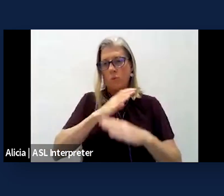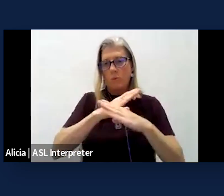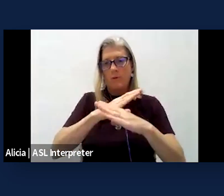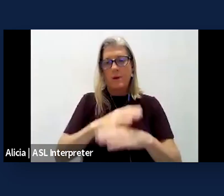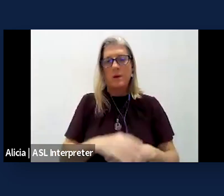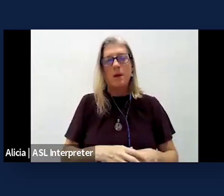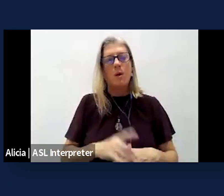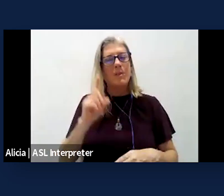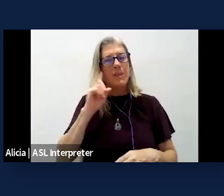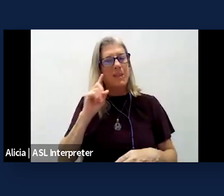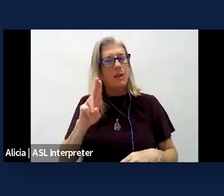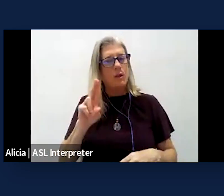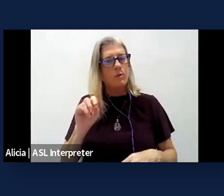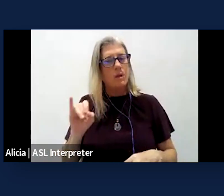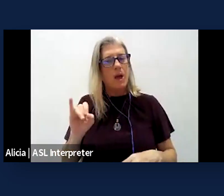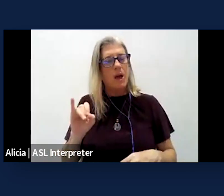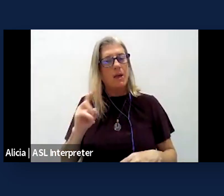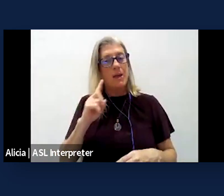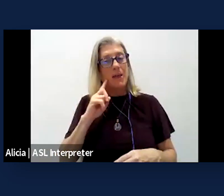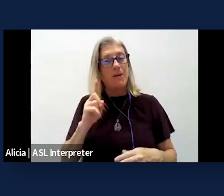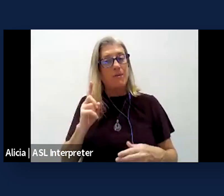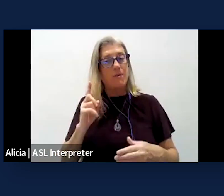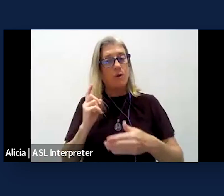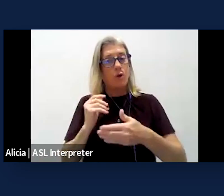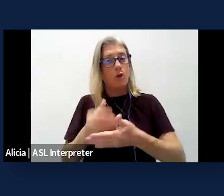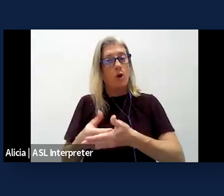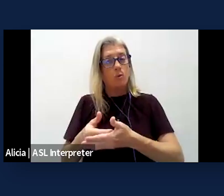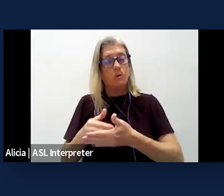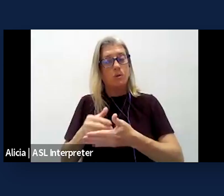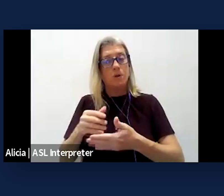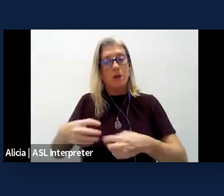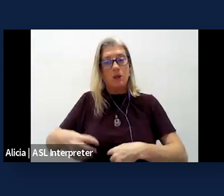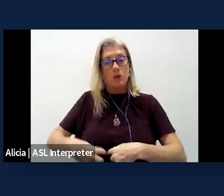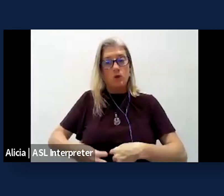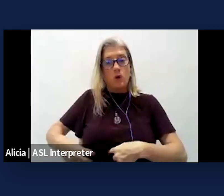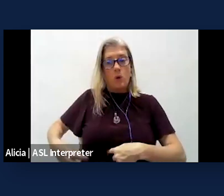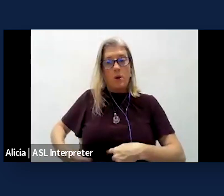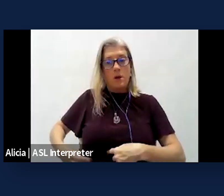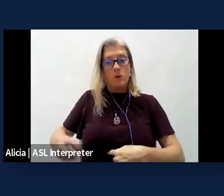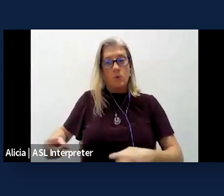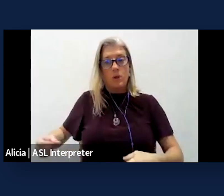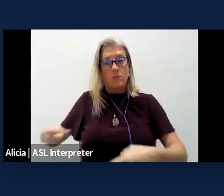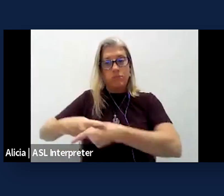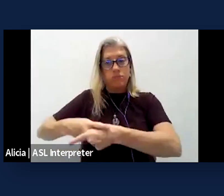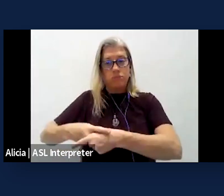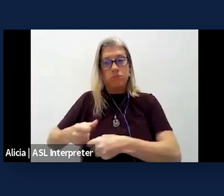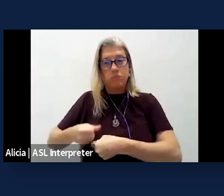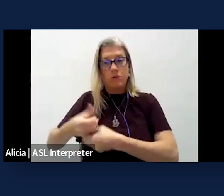thinking UTI wise, if they were close together, the stomas, I guess, kind of Mm-mm. thing. So